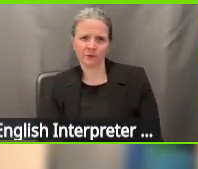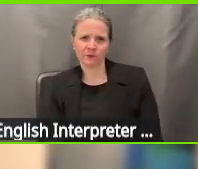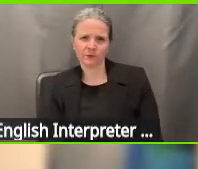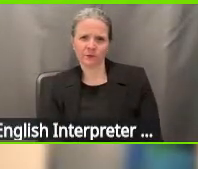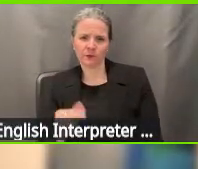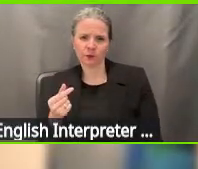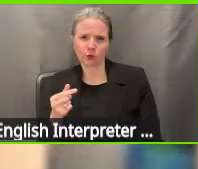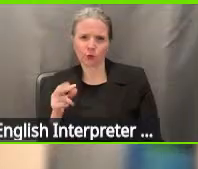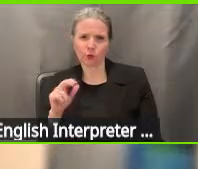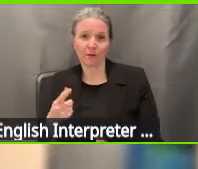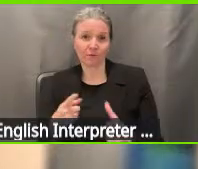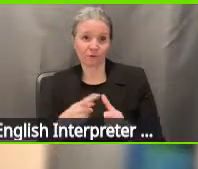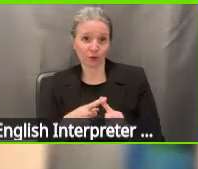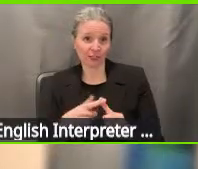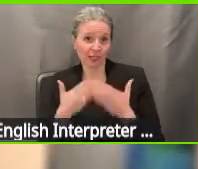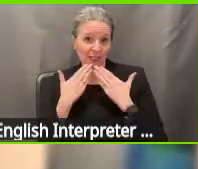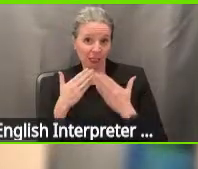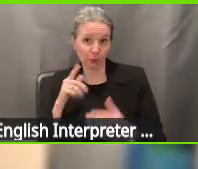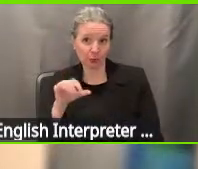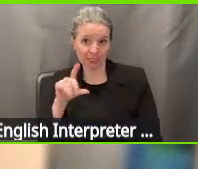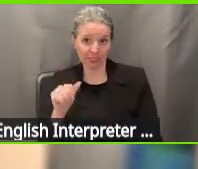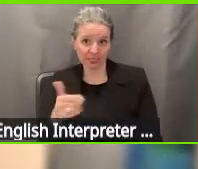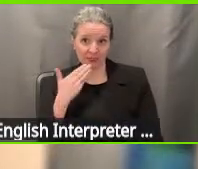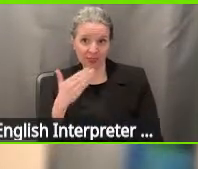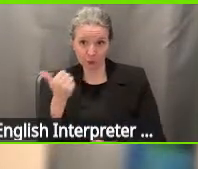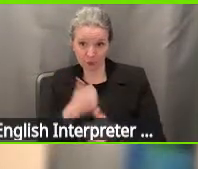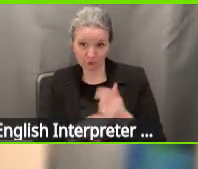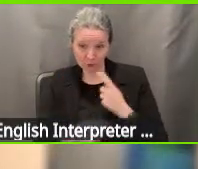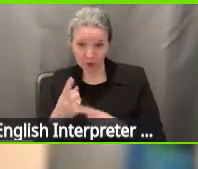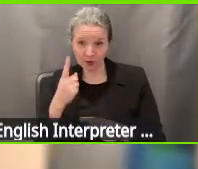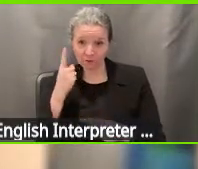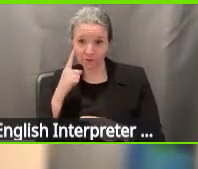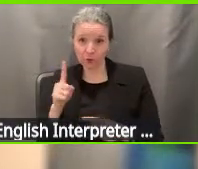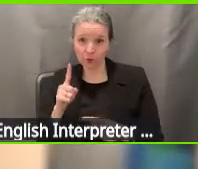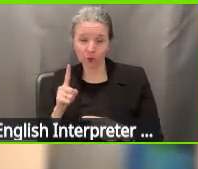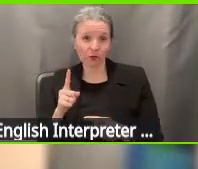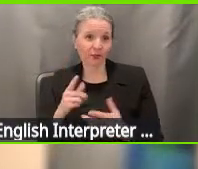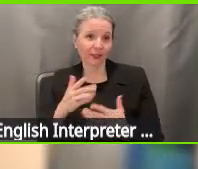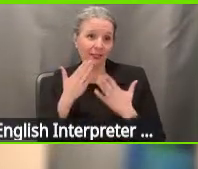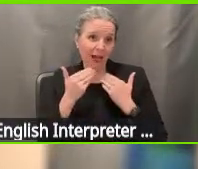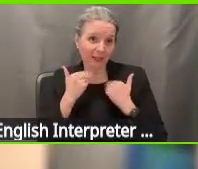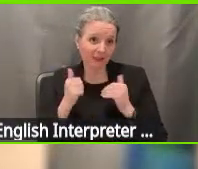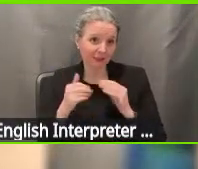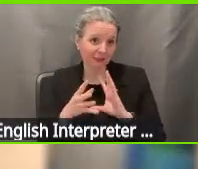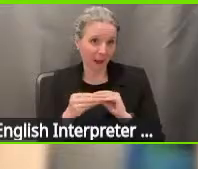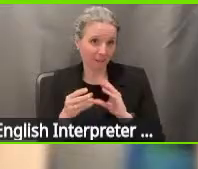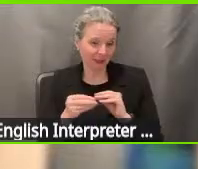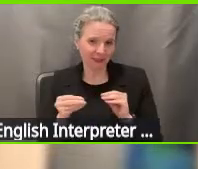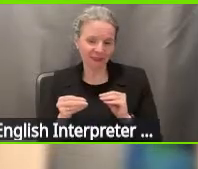First off, thank you, Lisa, and thank you everyone for the kind comments.